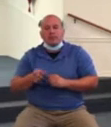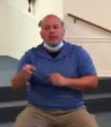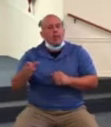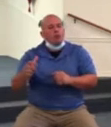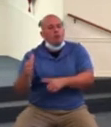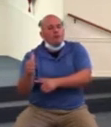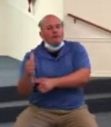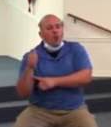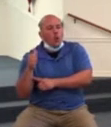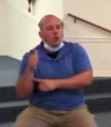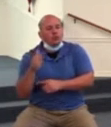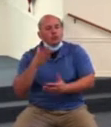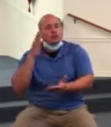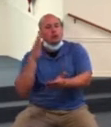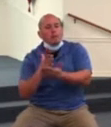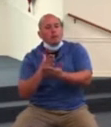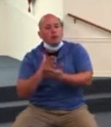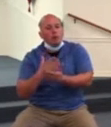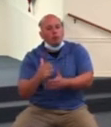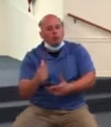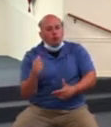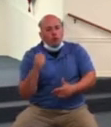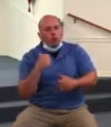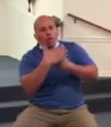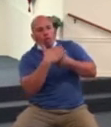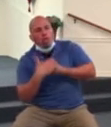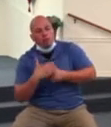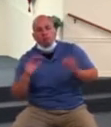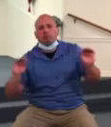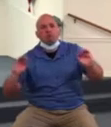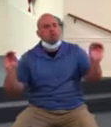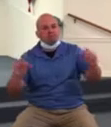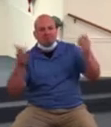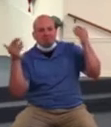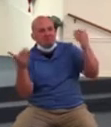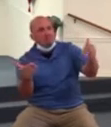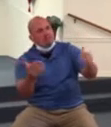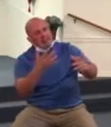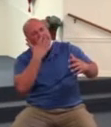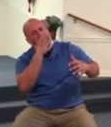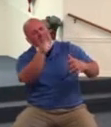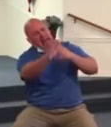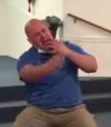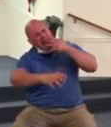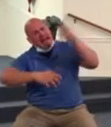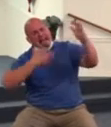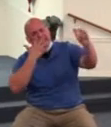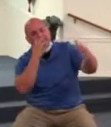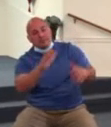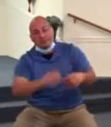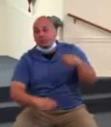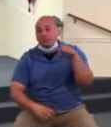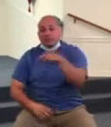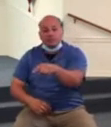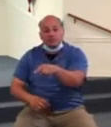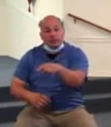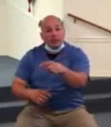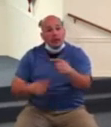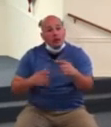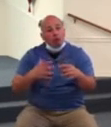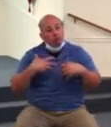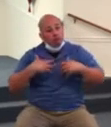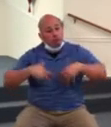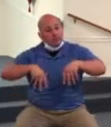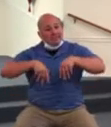out to Jesus for mercy. And then when he received his sight, he did even better. He followed Jesus, praising